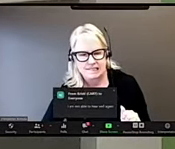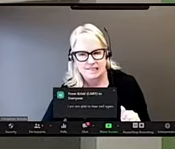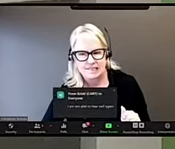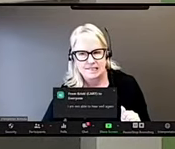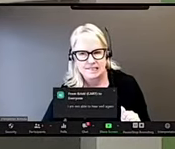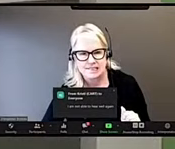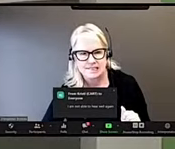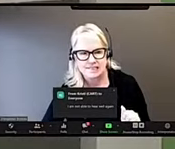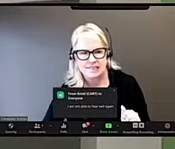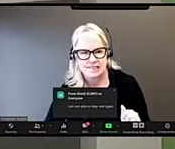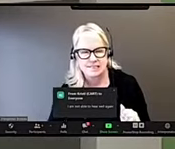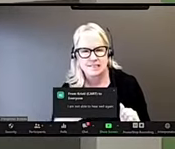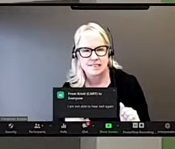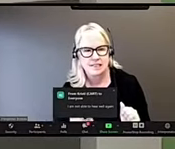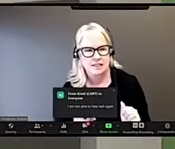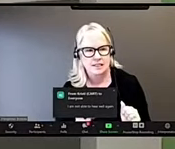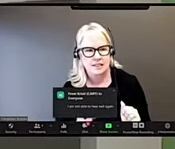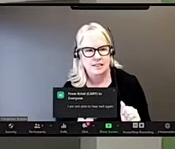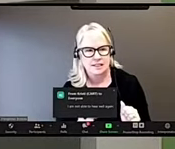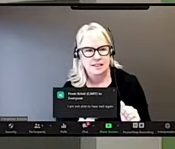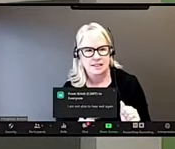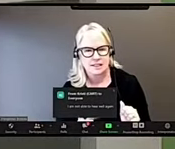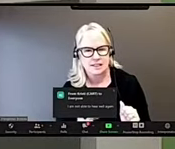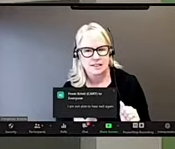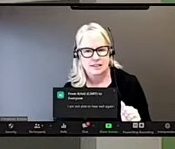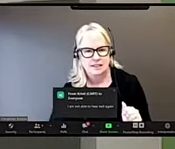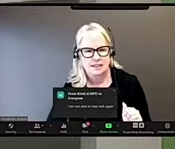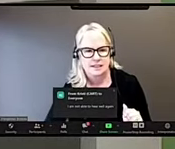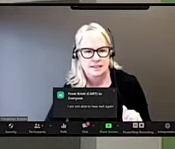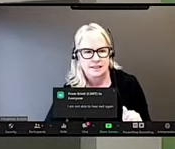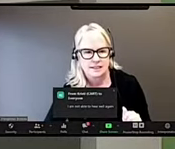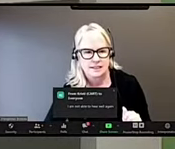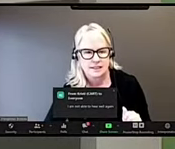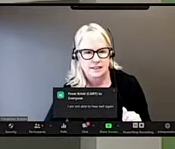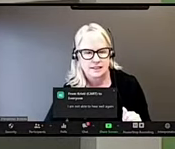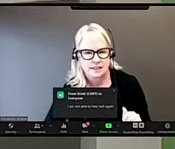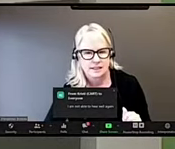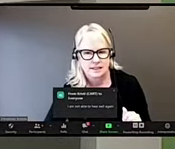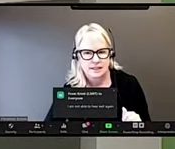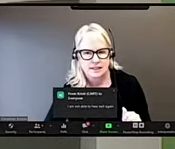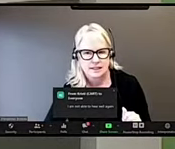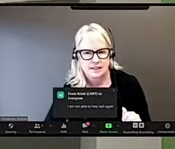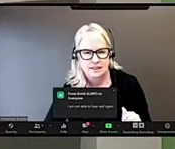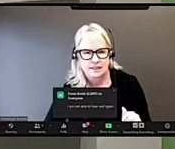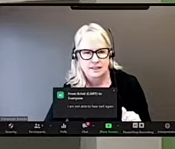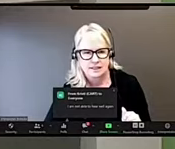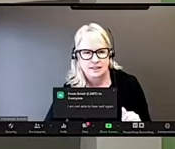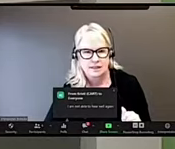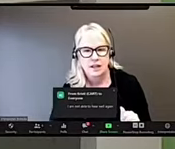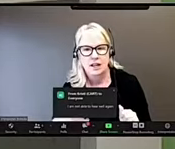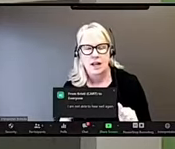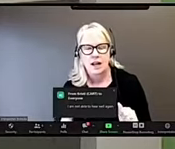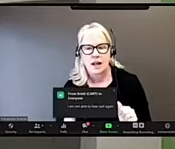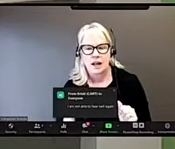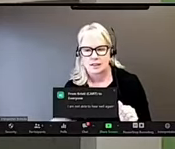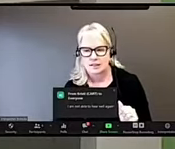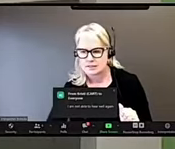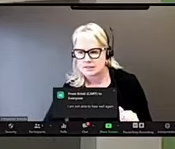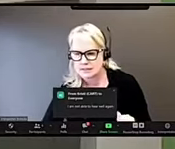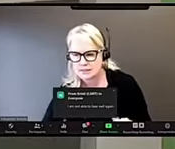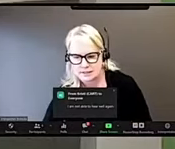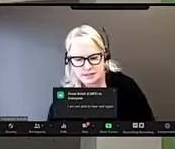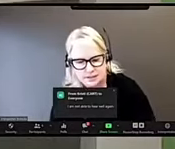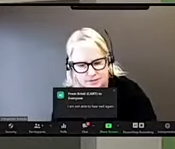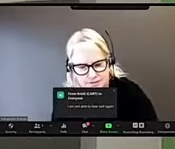course, Counselor Pam Lovelace from the area that's most deeply impacted. So without further ado, I'll allow the mayor to